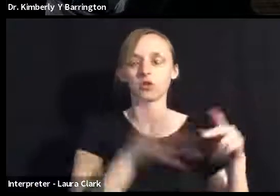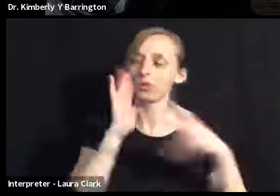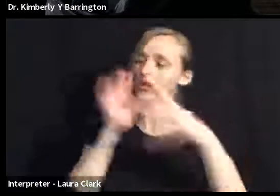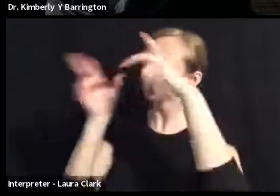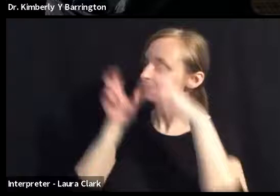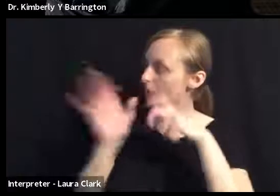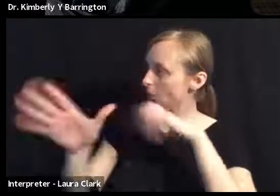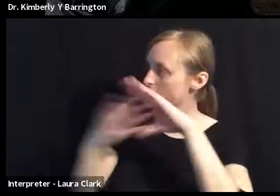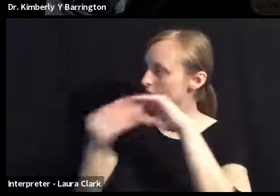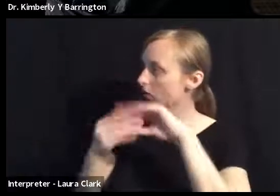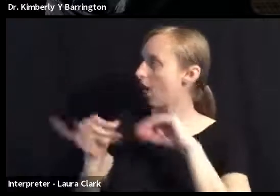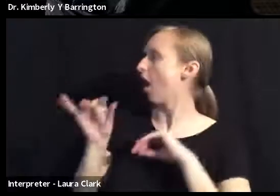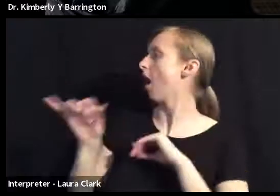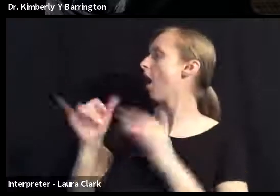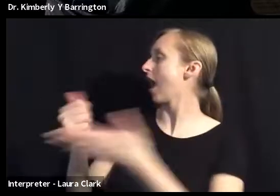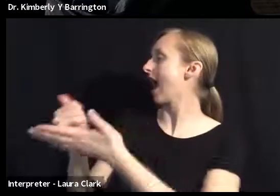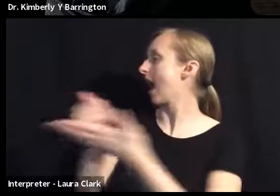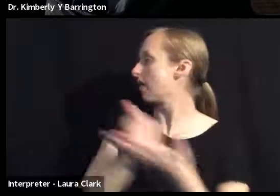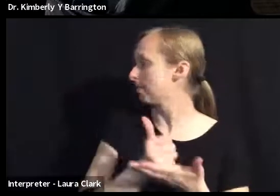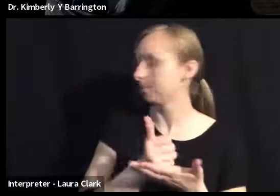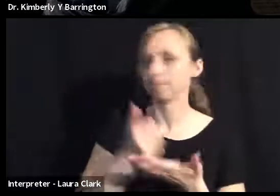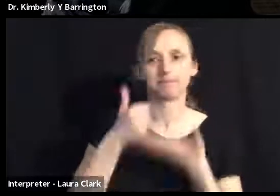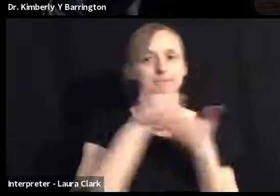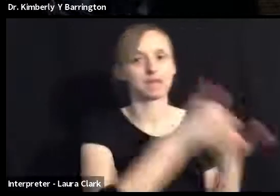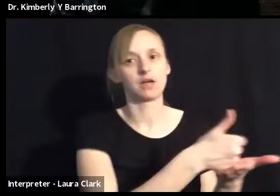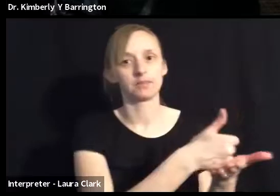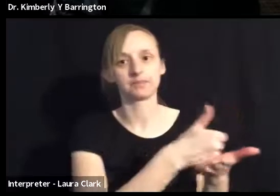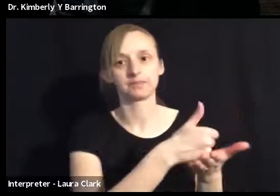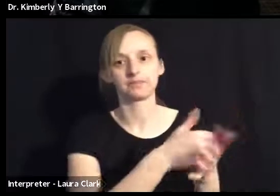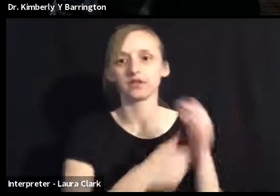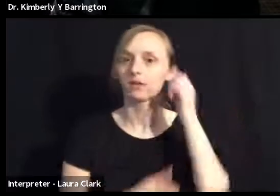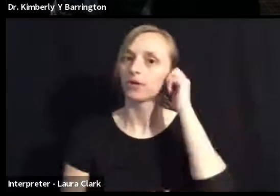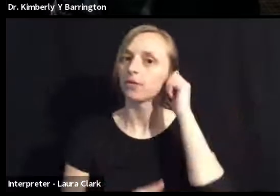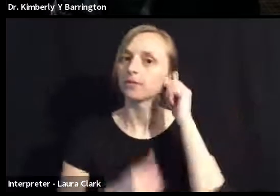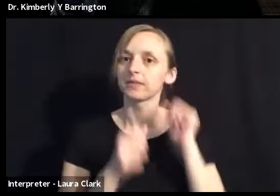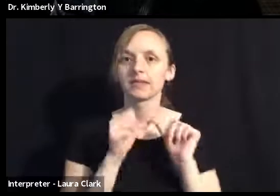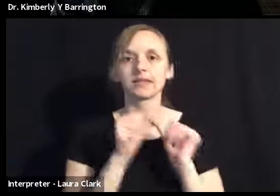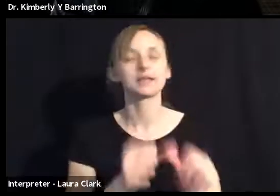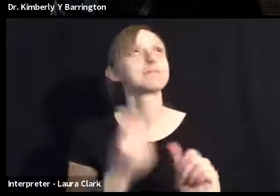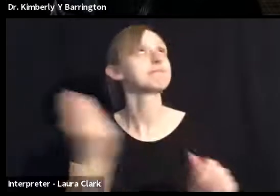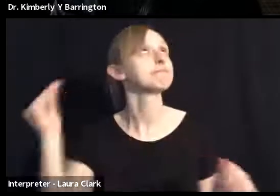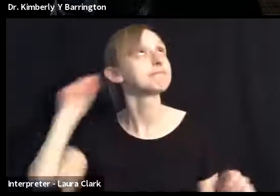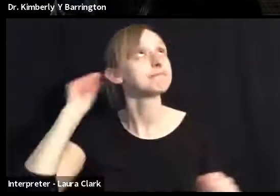So as long as you can repeat those things to yourself,